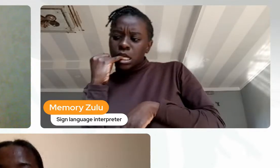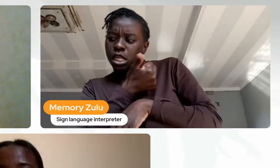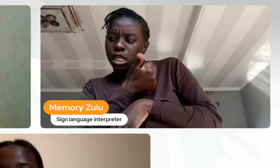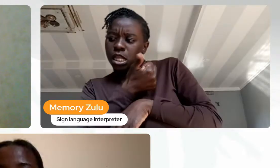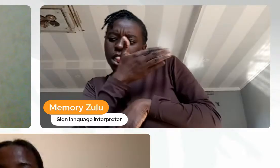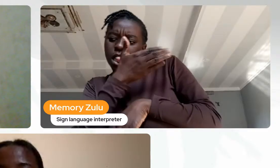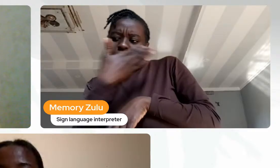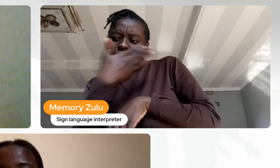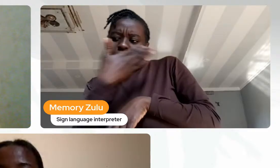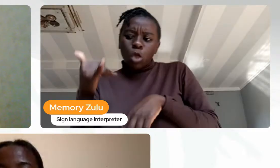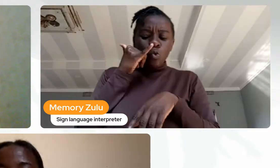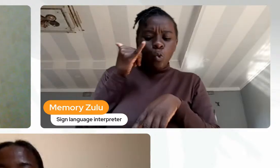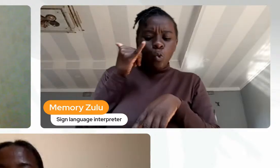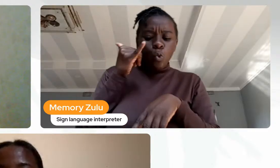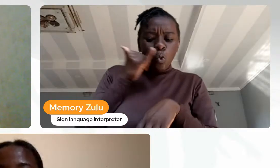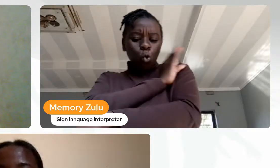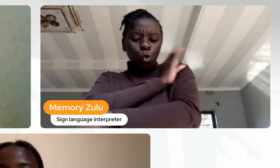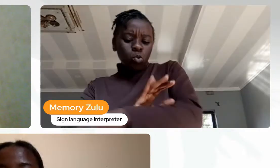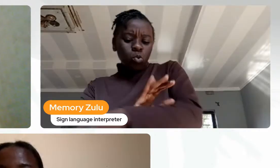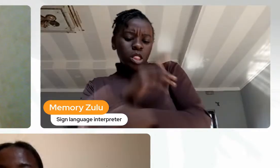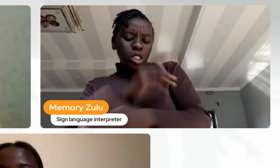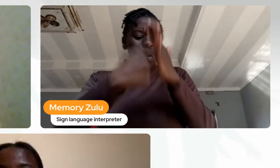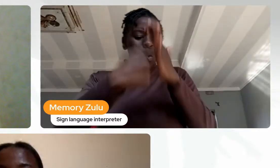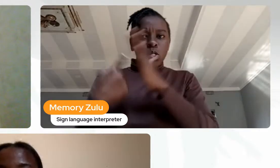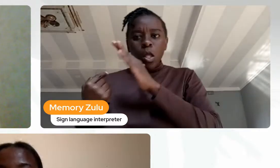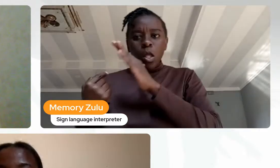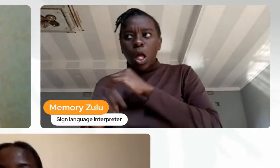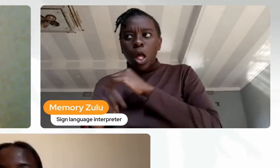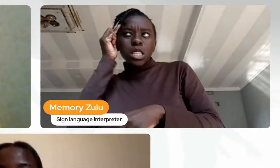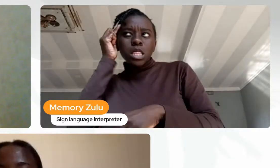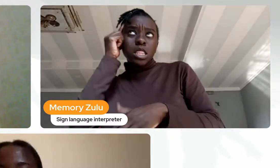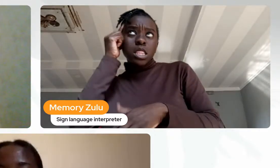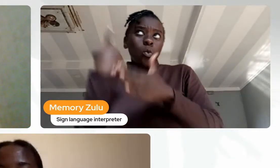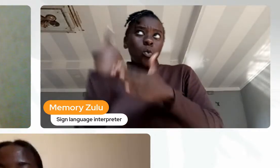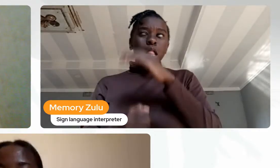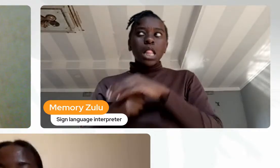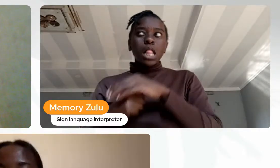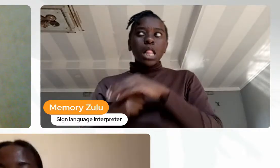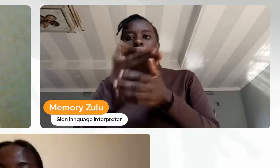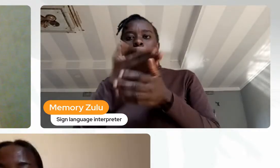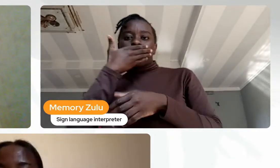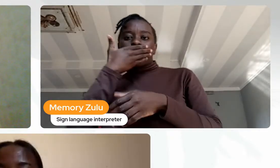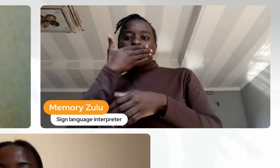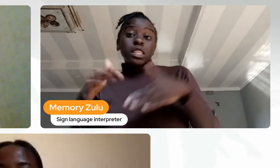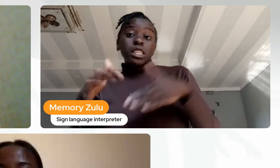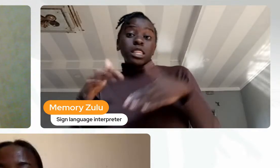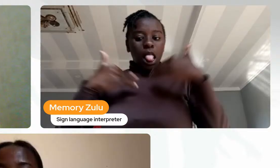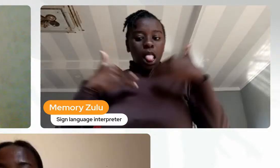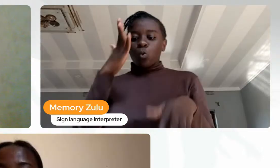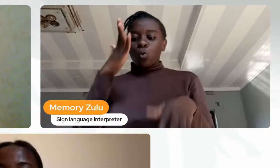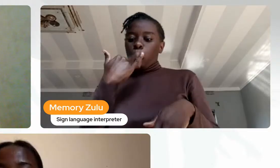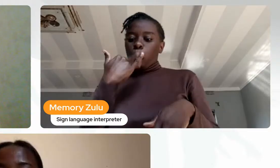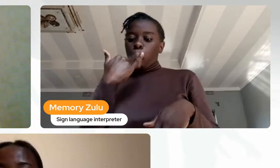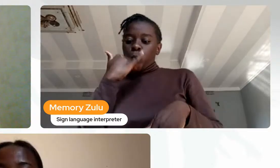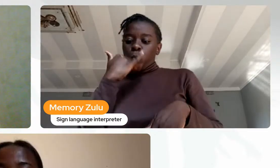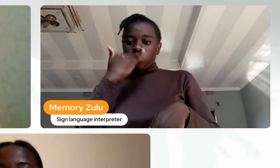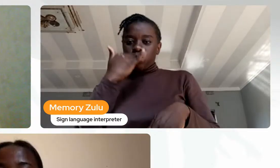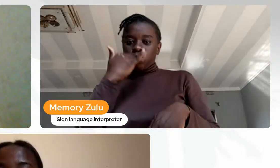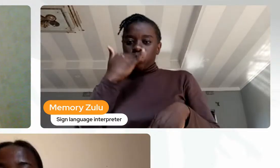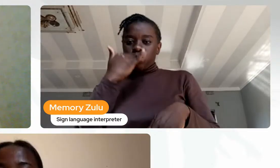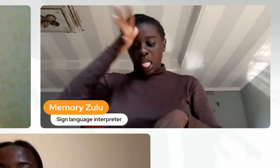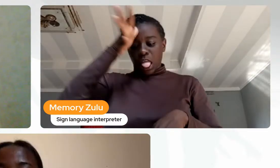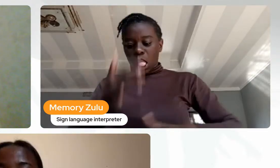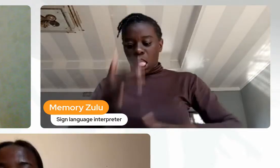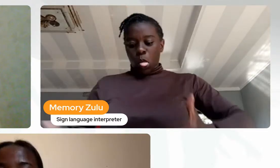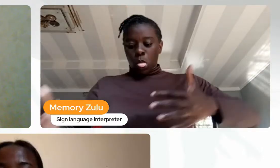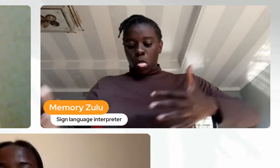is the condoms. You will see to say, for you to prevent certain sexually transmitted disease, you need to